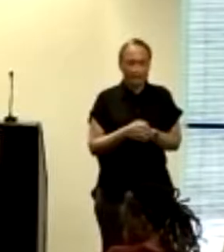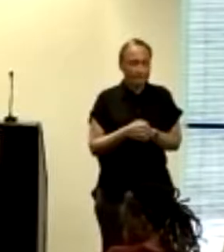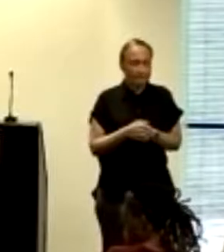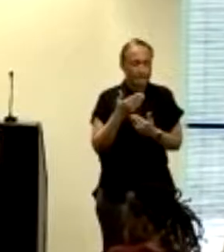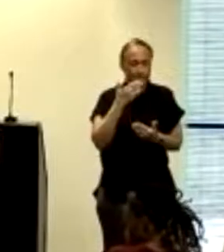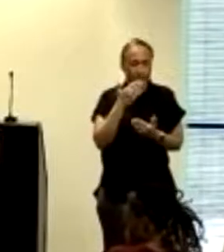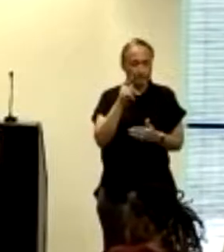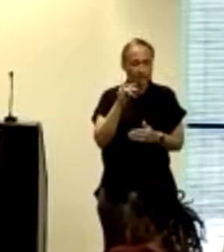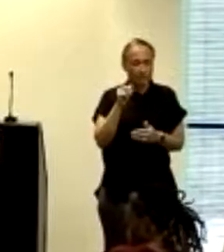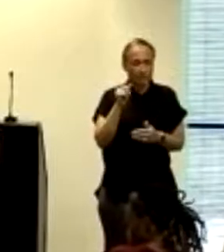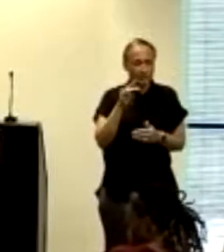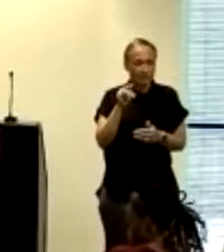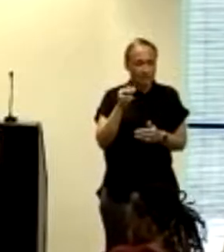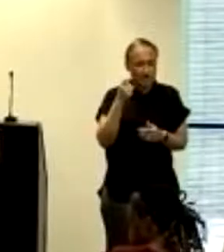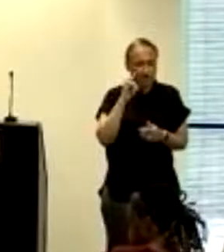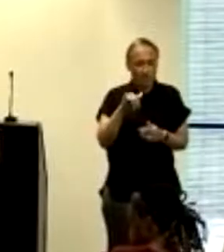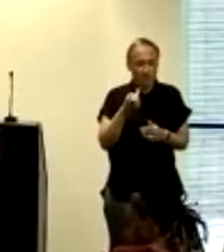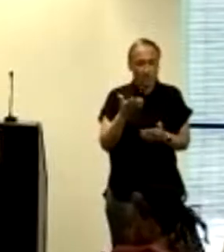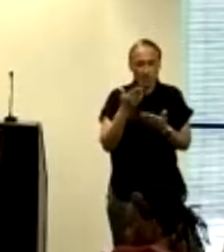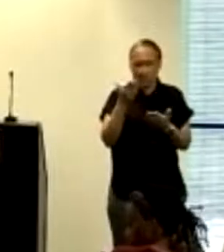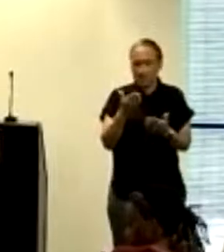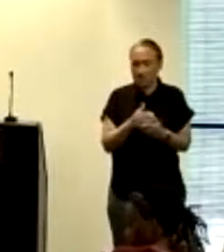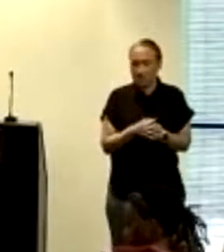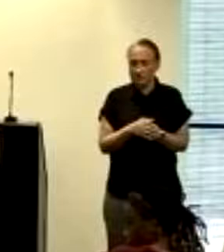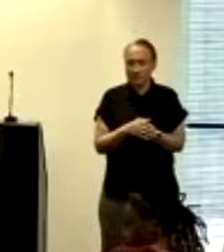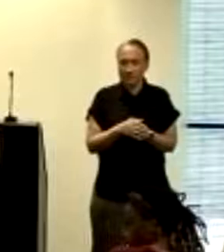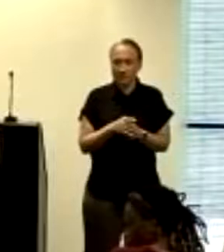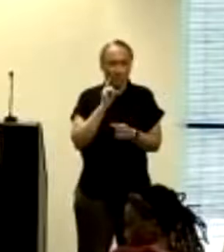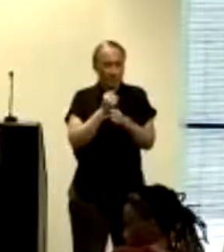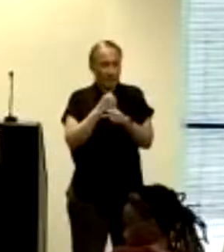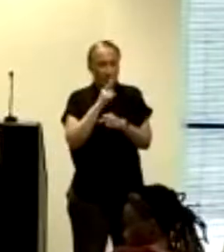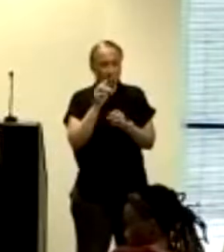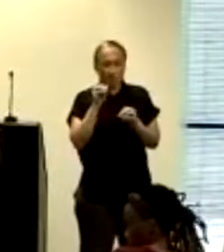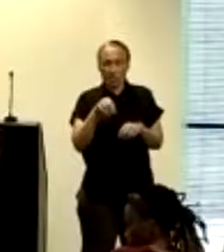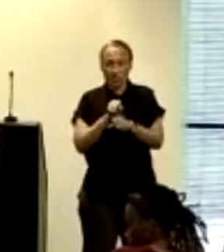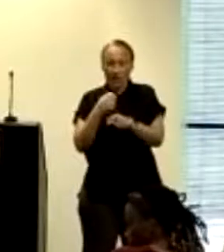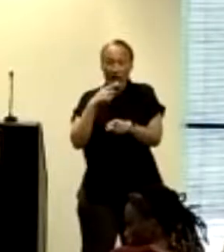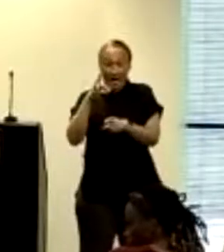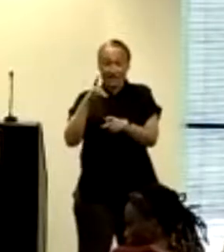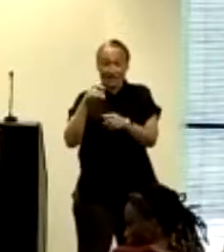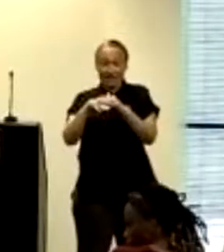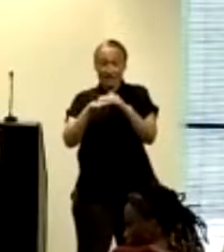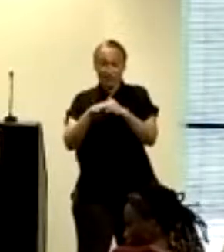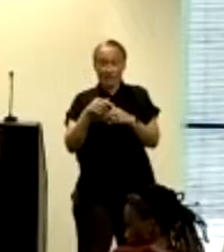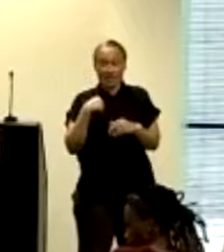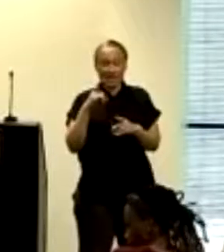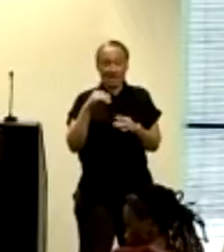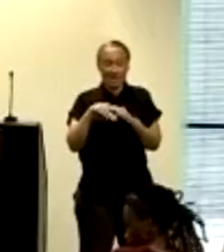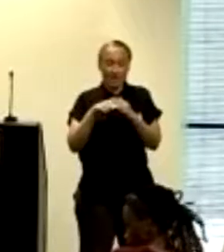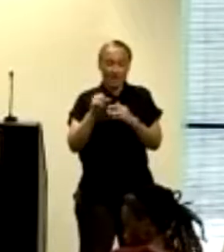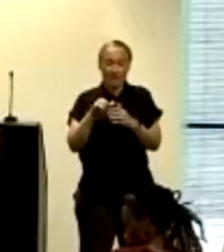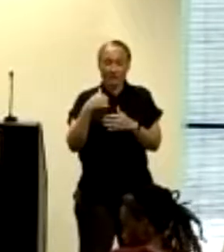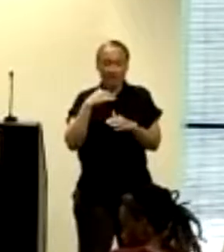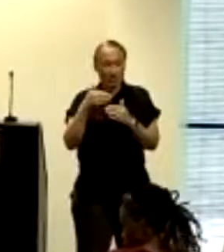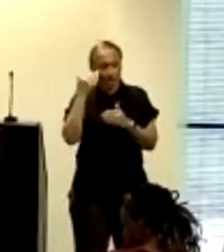Thank you, Tina Williams, for those recommendations. We'll make sure and put those to work. Well, I did accessibility, so that's how